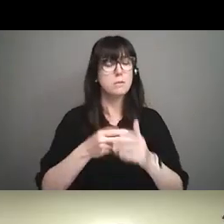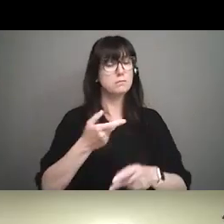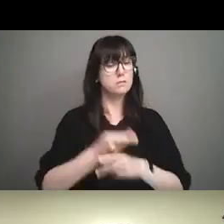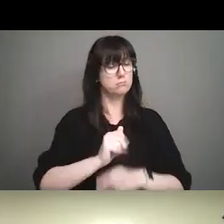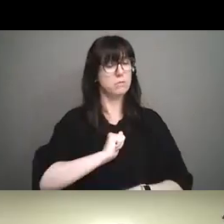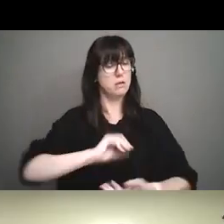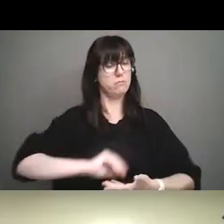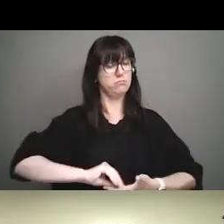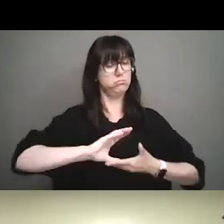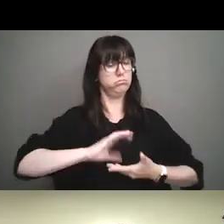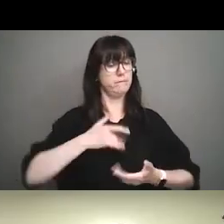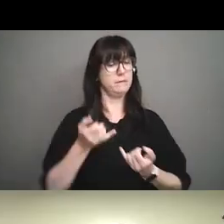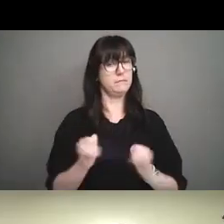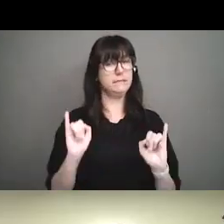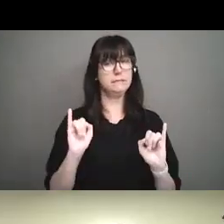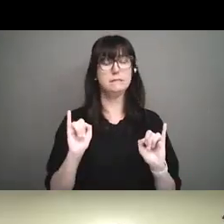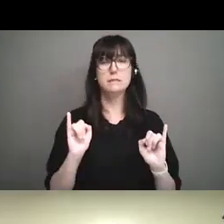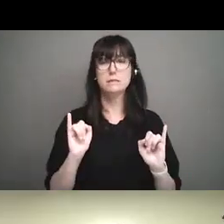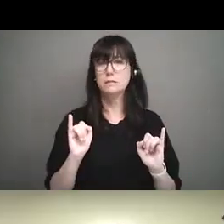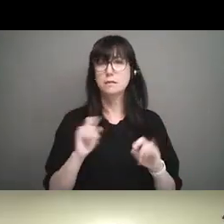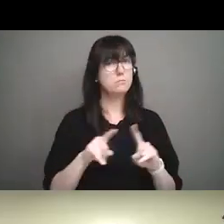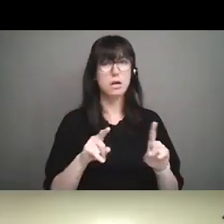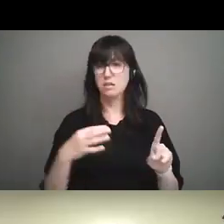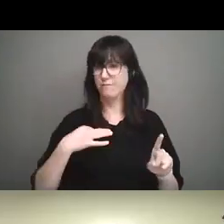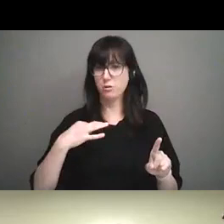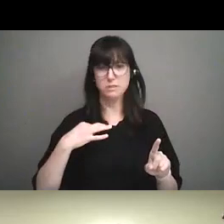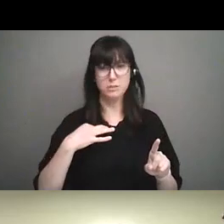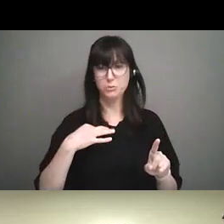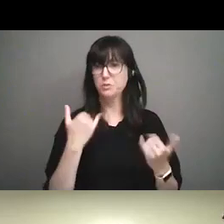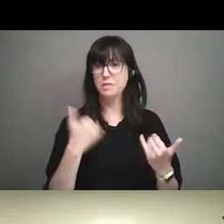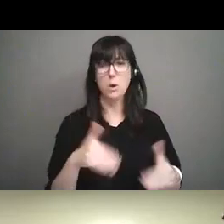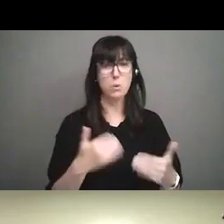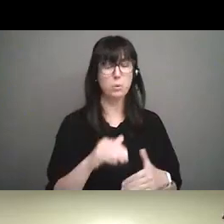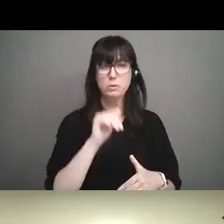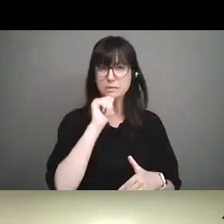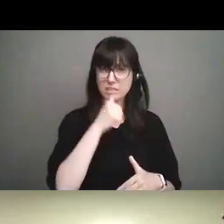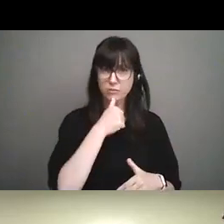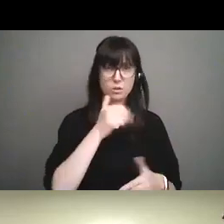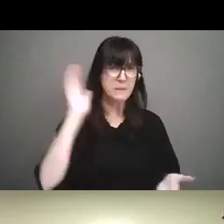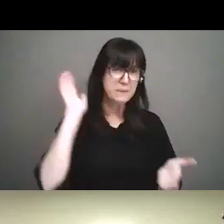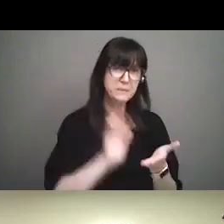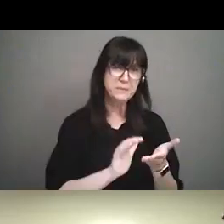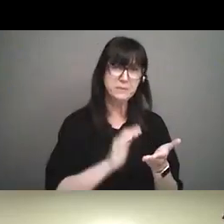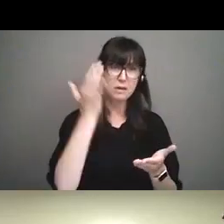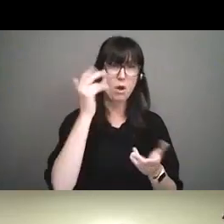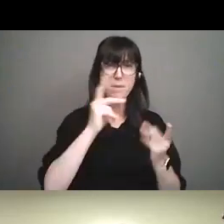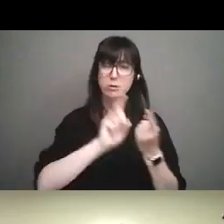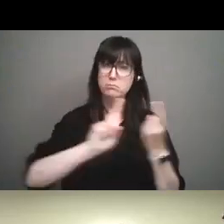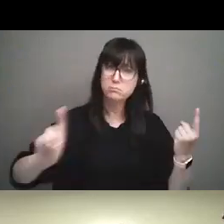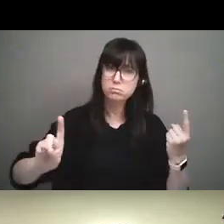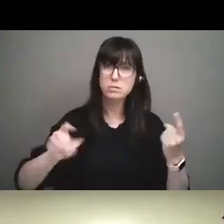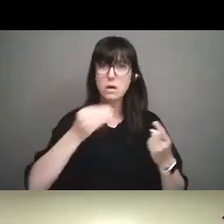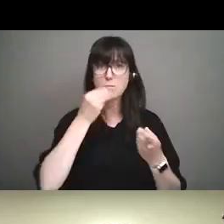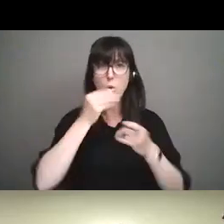respect and independence. But volunteerism has been one of the things that have suffered from the current isolation and